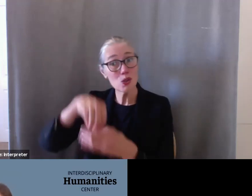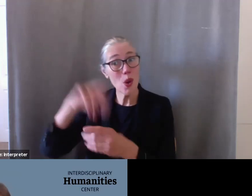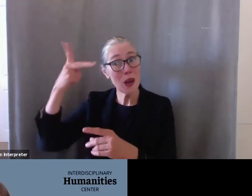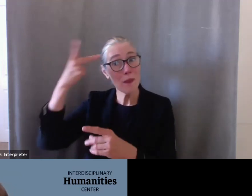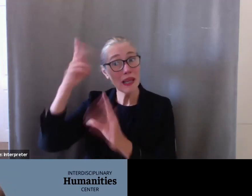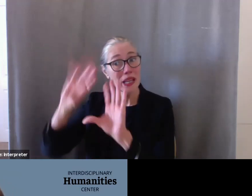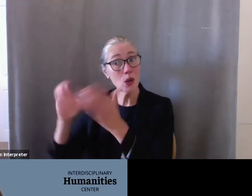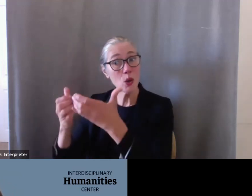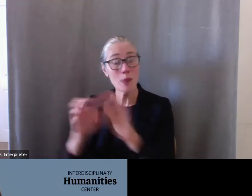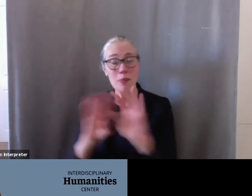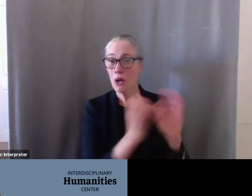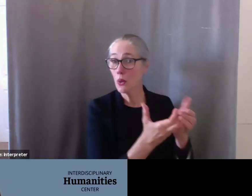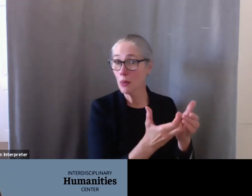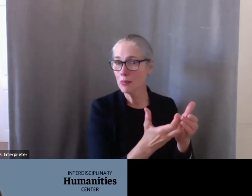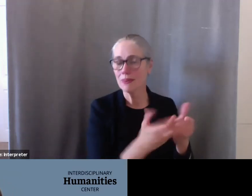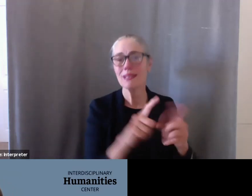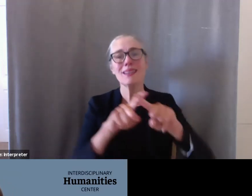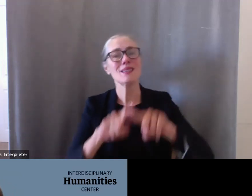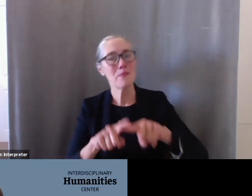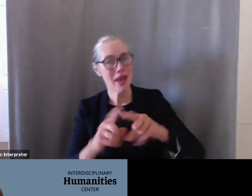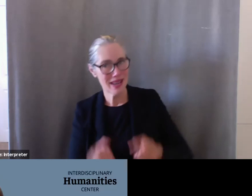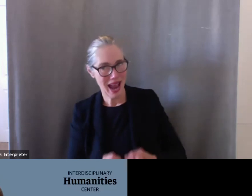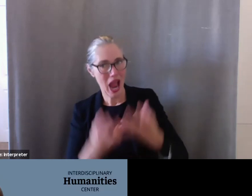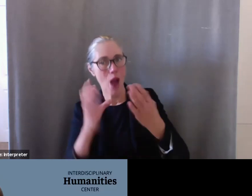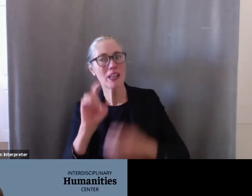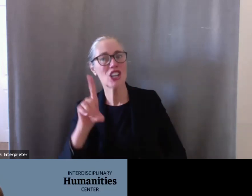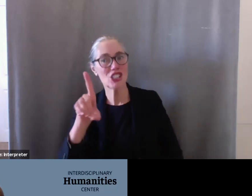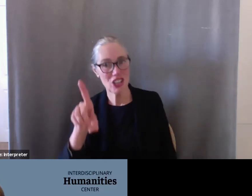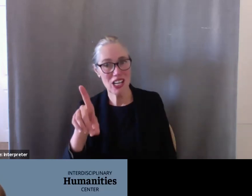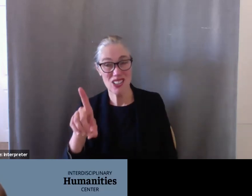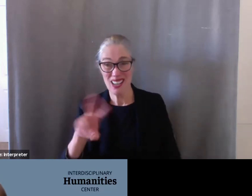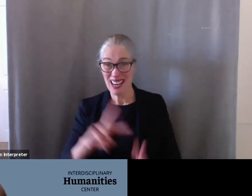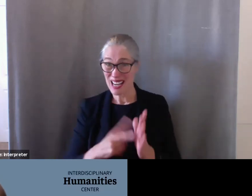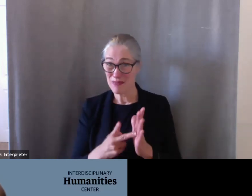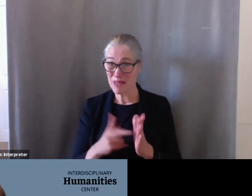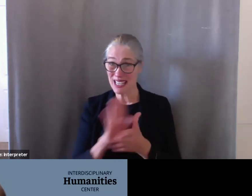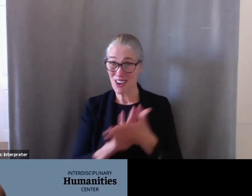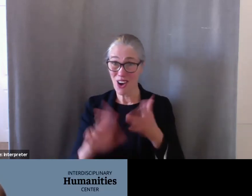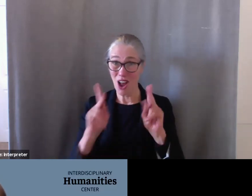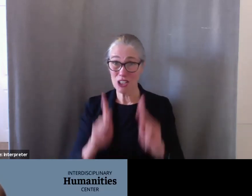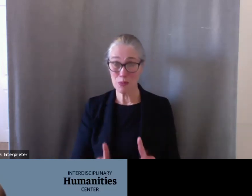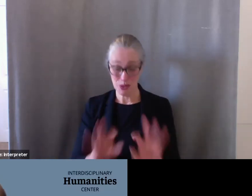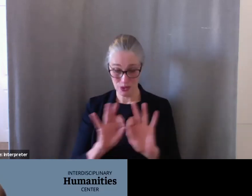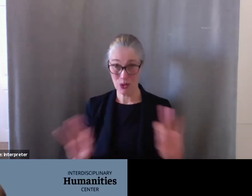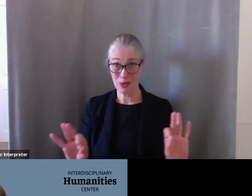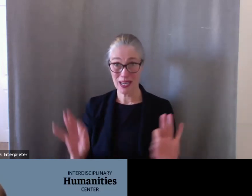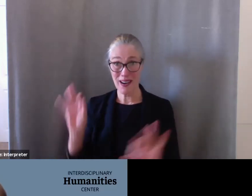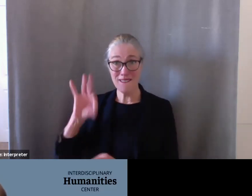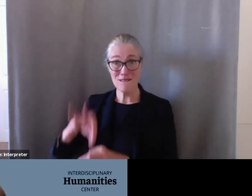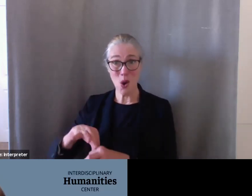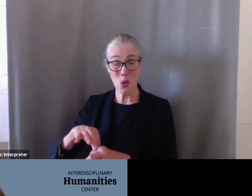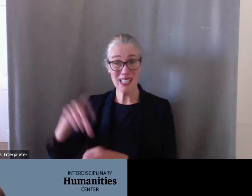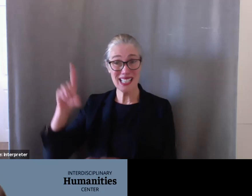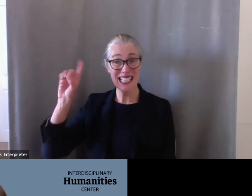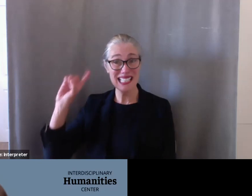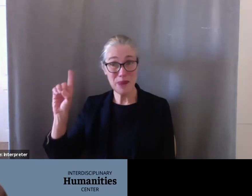policies such as universal health care, to make it clear to people that society isn't the zero-sum game, that if some people gain,